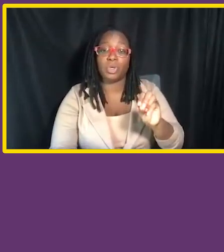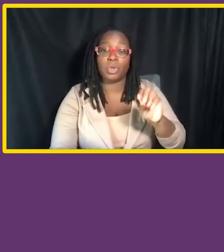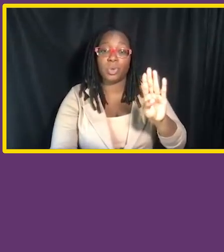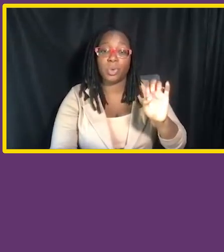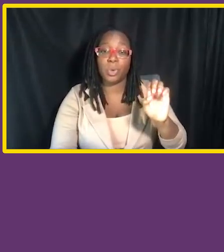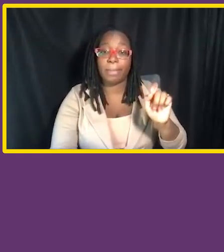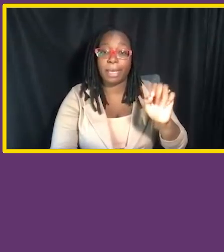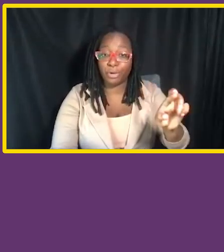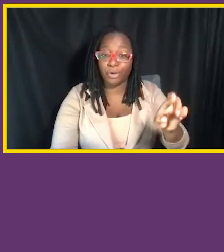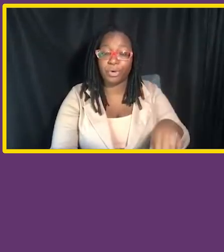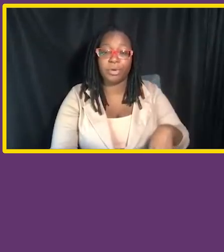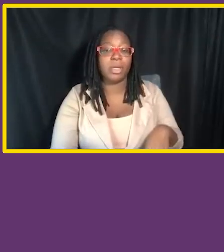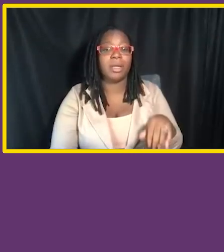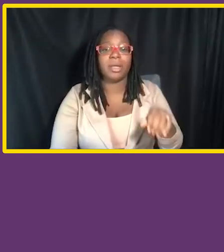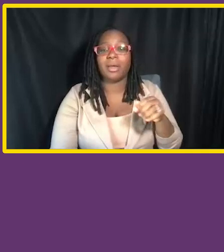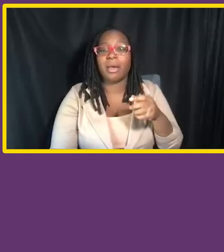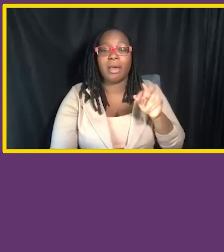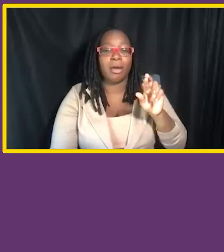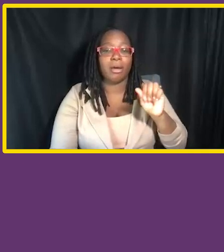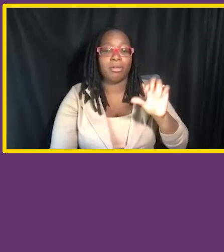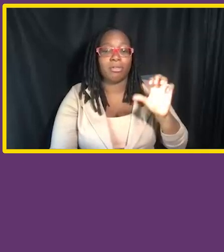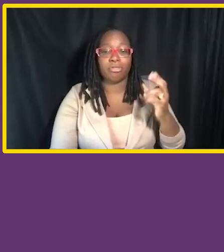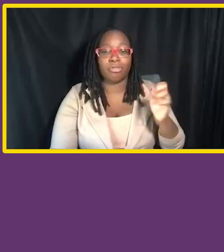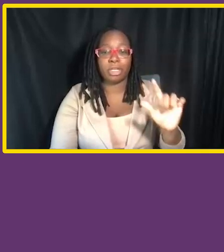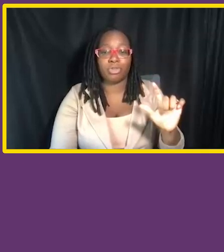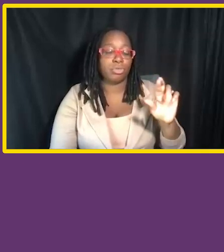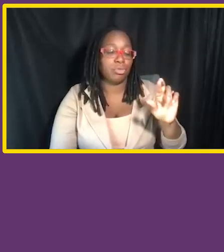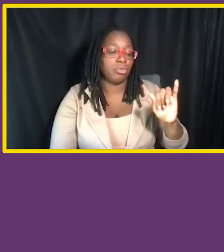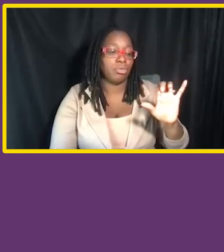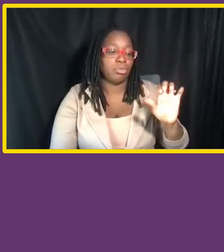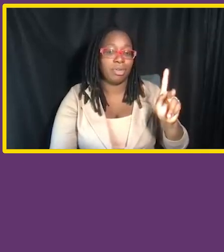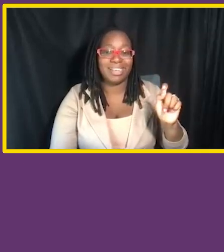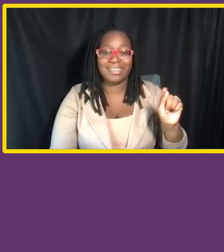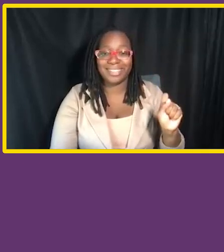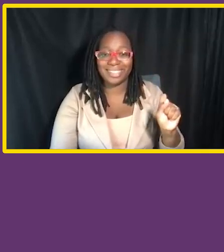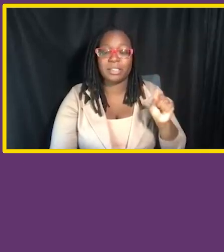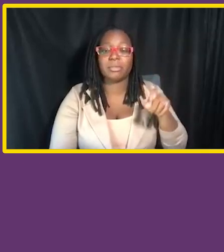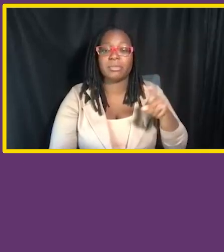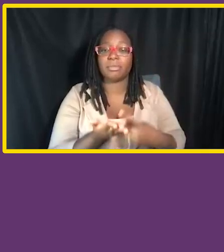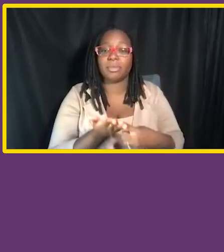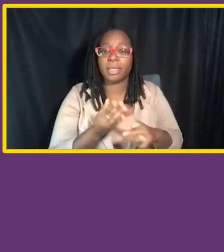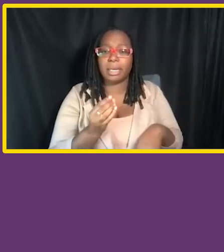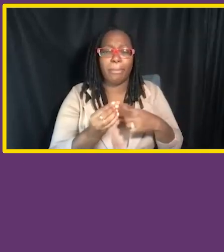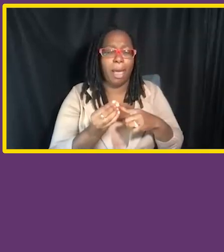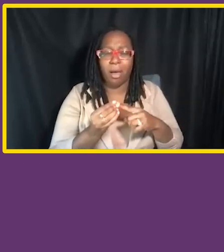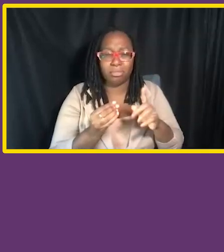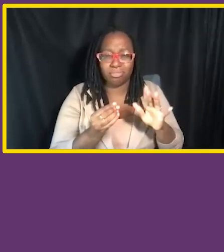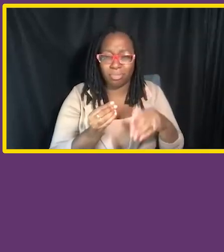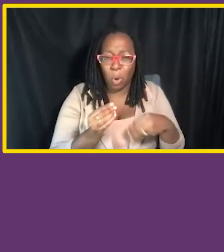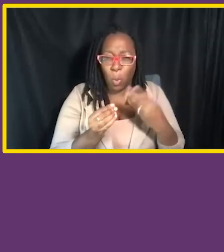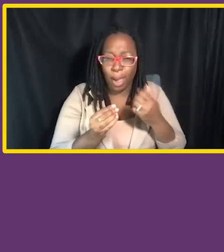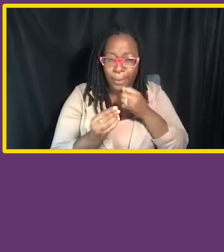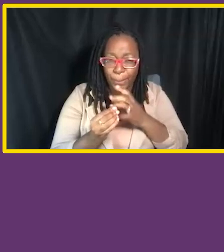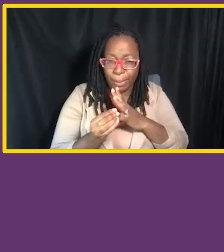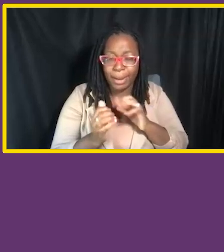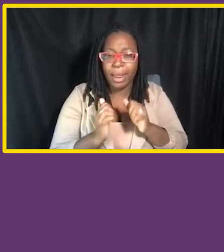and she's speaking to, there's some parts about white women and the ways that we act out